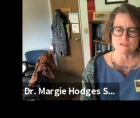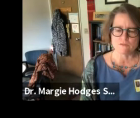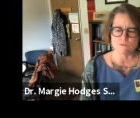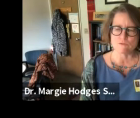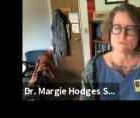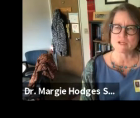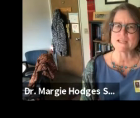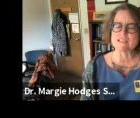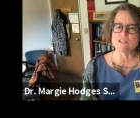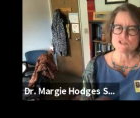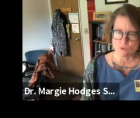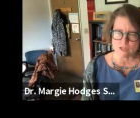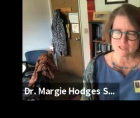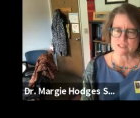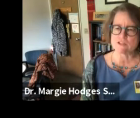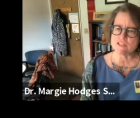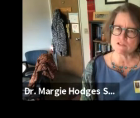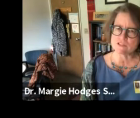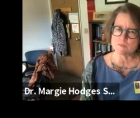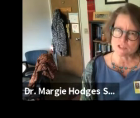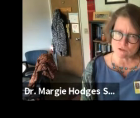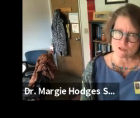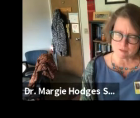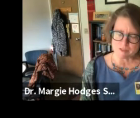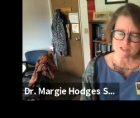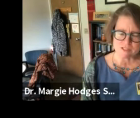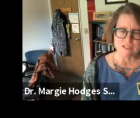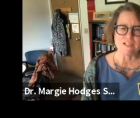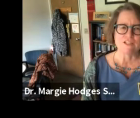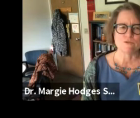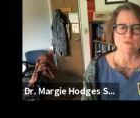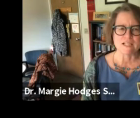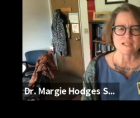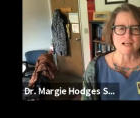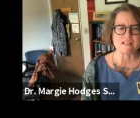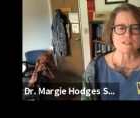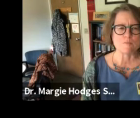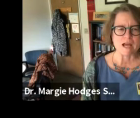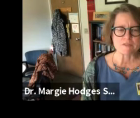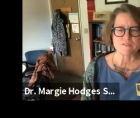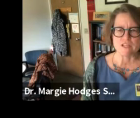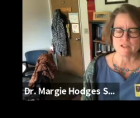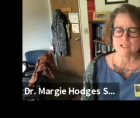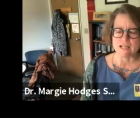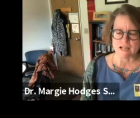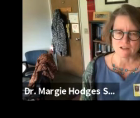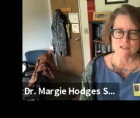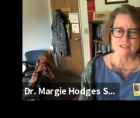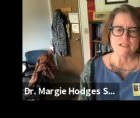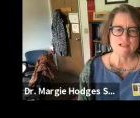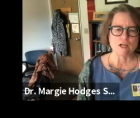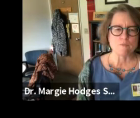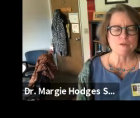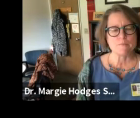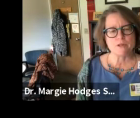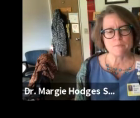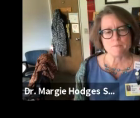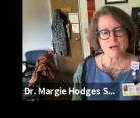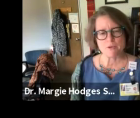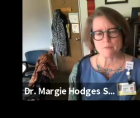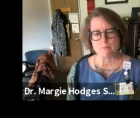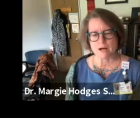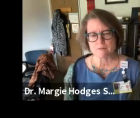images. We're connected historically. And so these are some historical images. You'll recognize the maps of the Erie Canal.